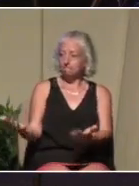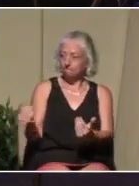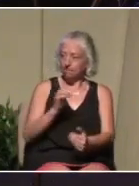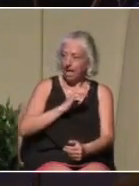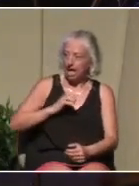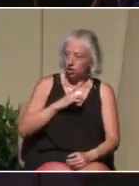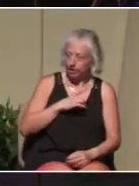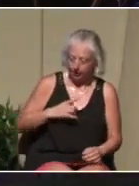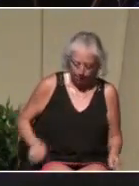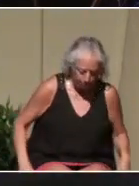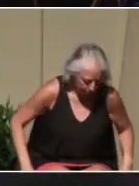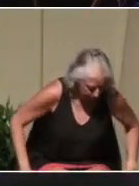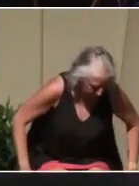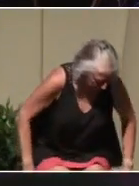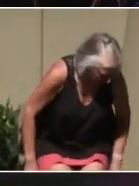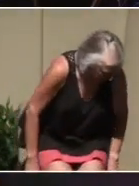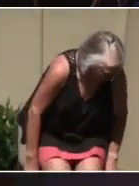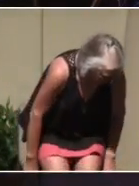to come forward.